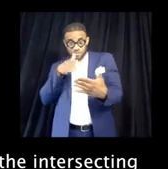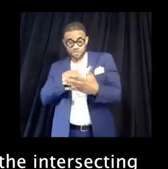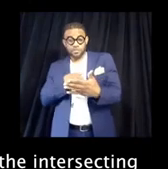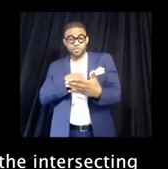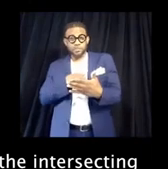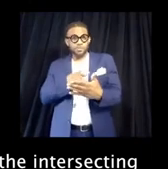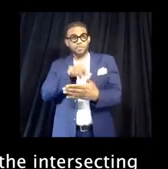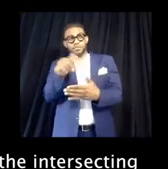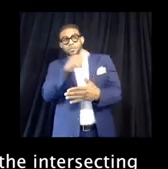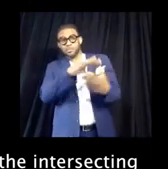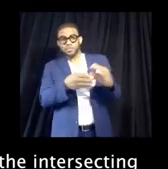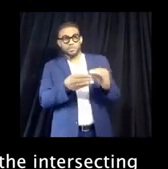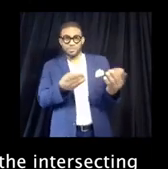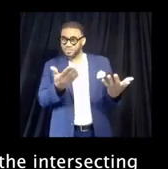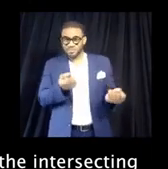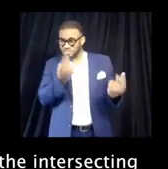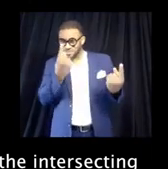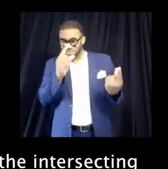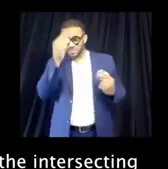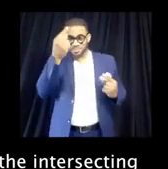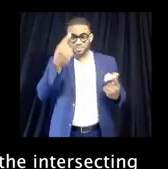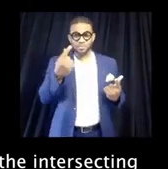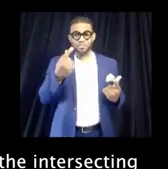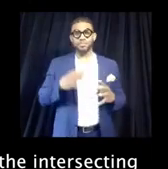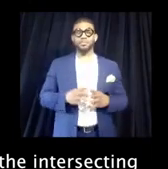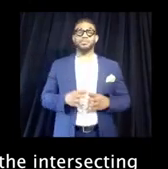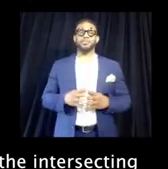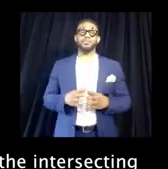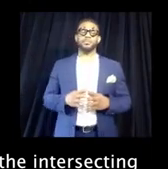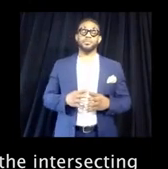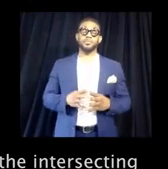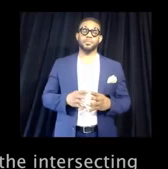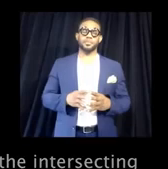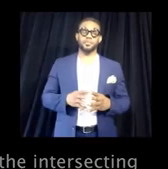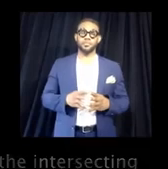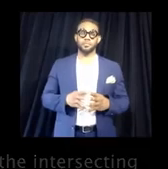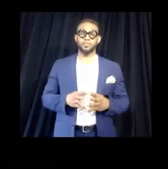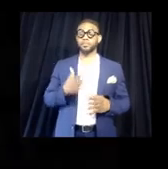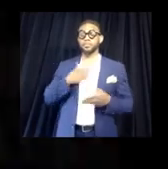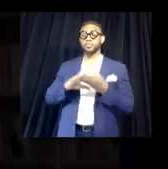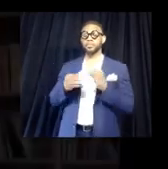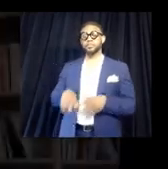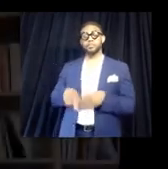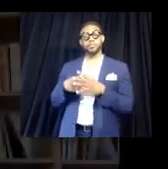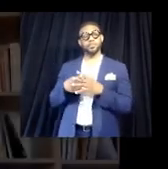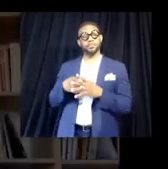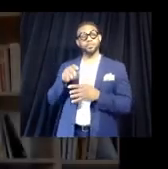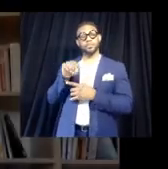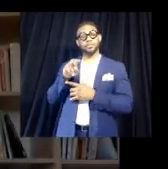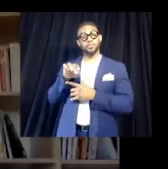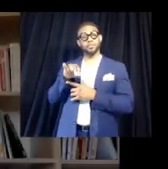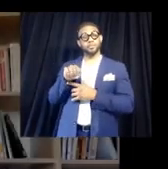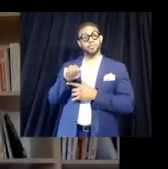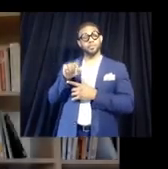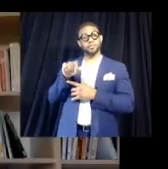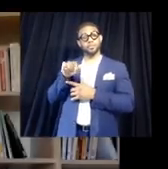anti-Black racism, those other stories would not make any sense, end quote. My story begins when La Niña,